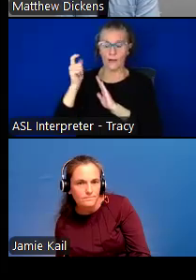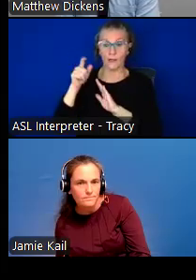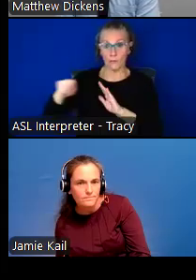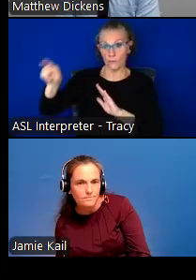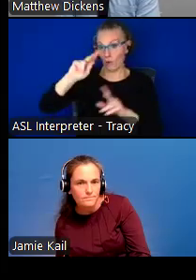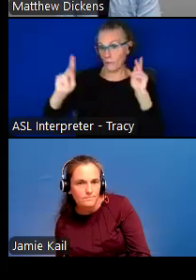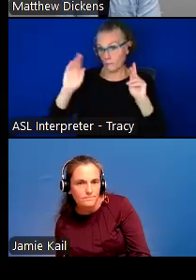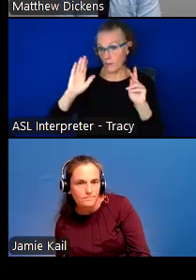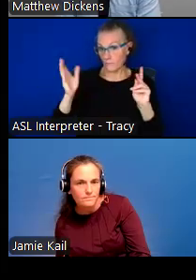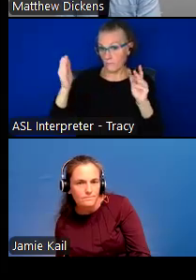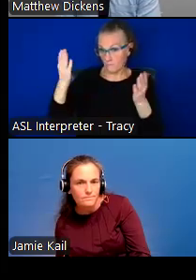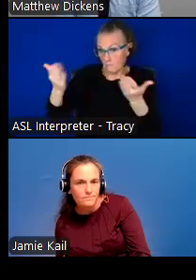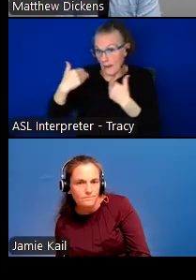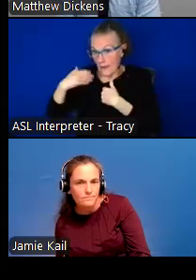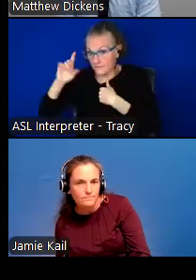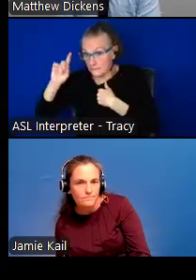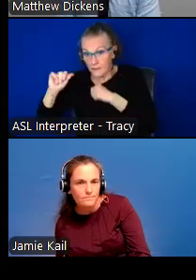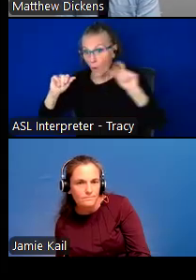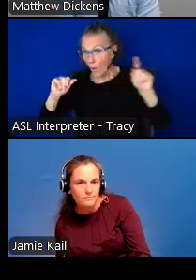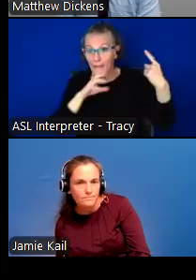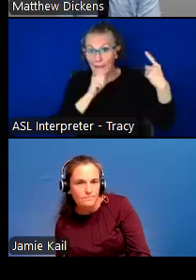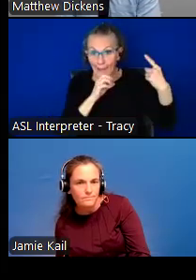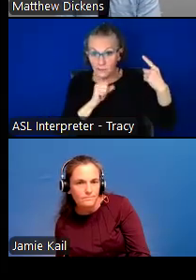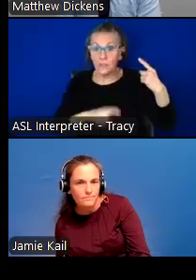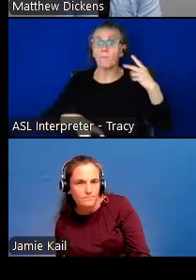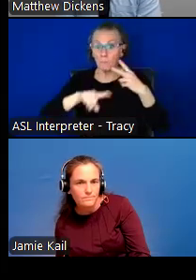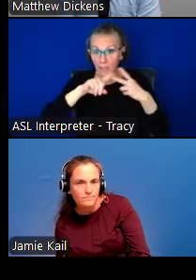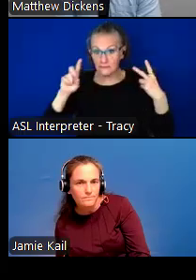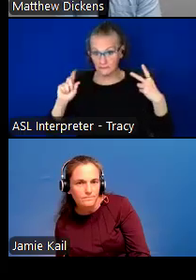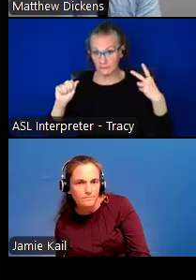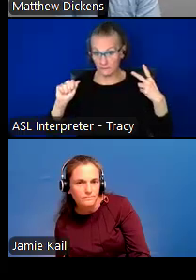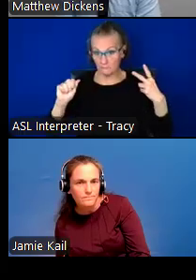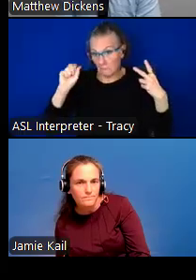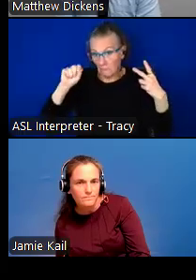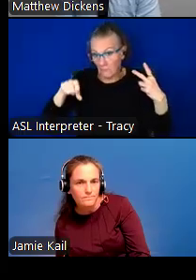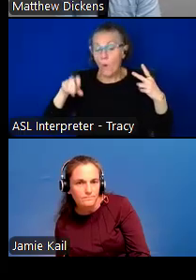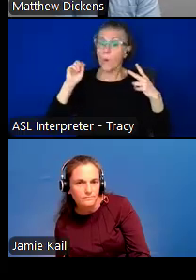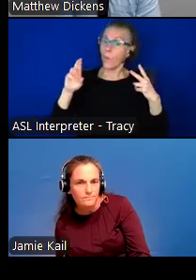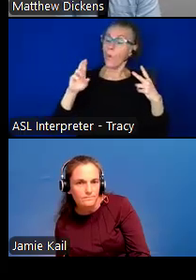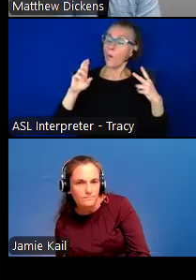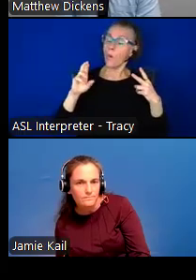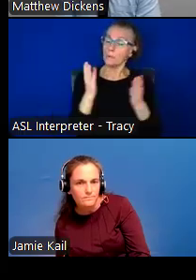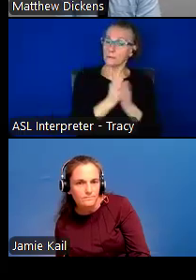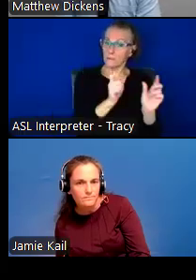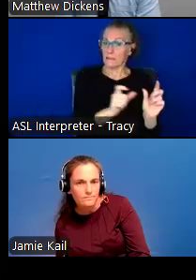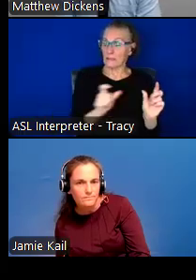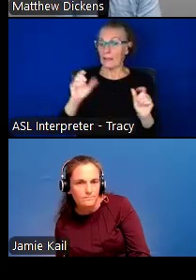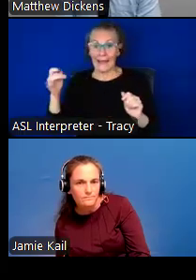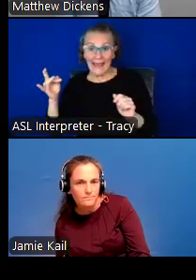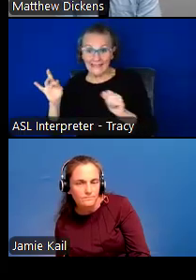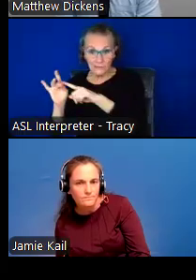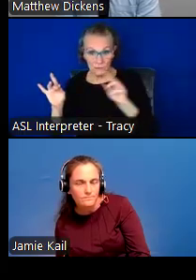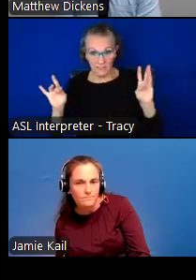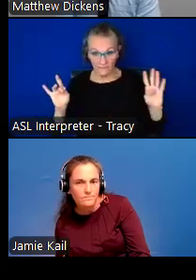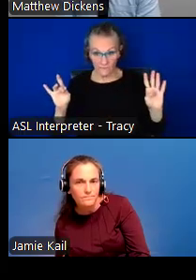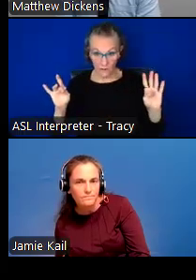individuals may also have a disability, right? They're not just aged, but they have a disability as well. Or we have those individuals 18 to 64